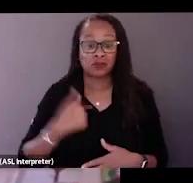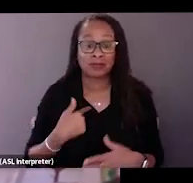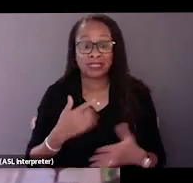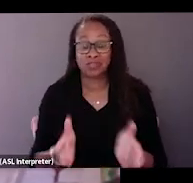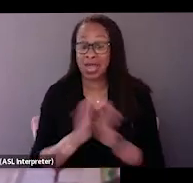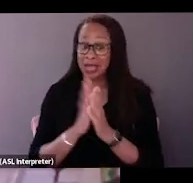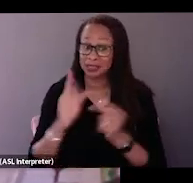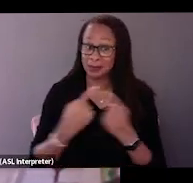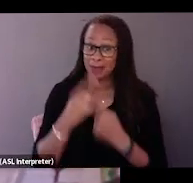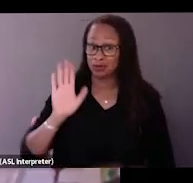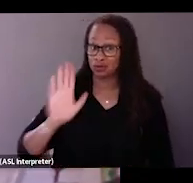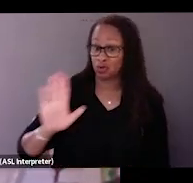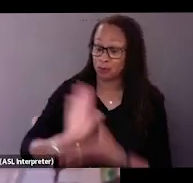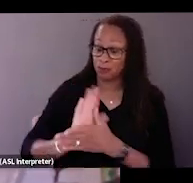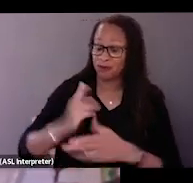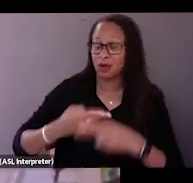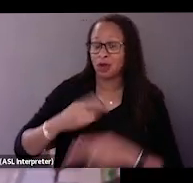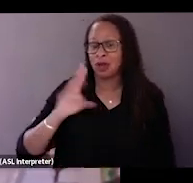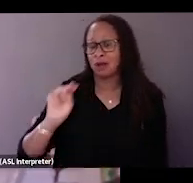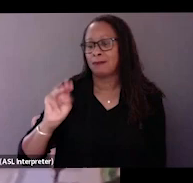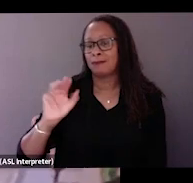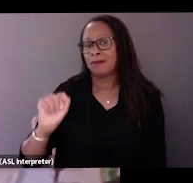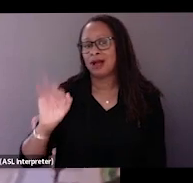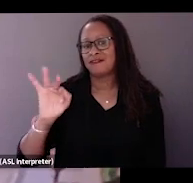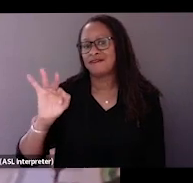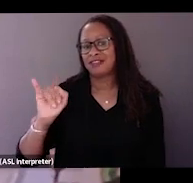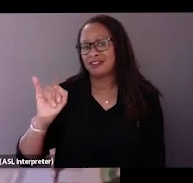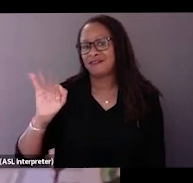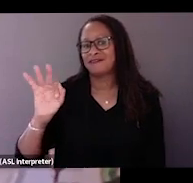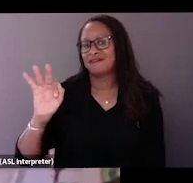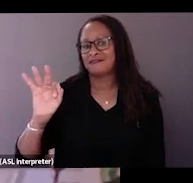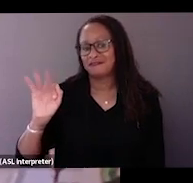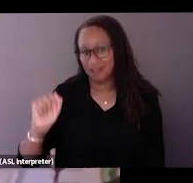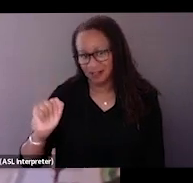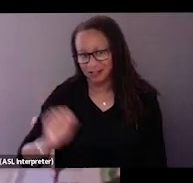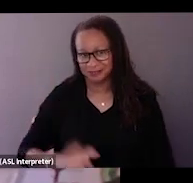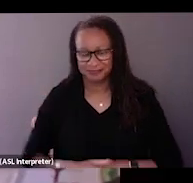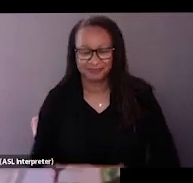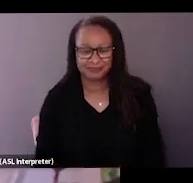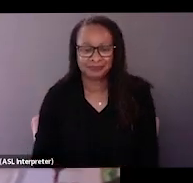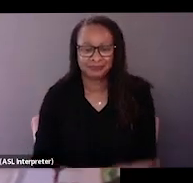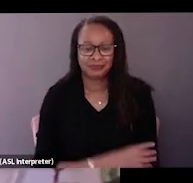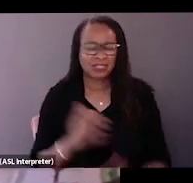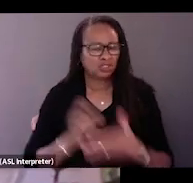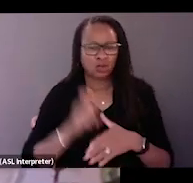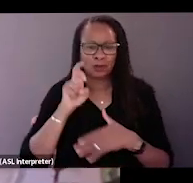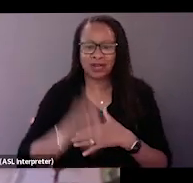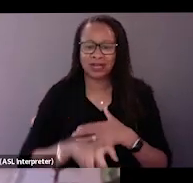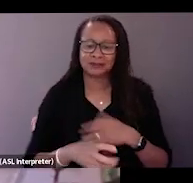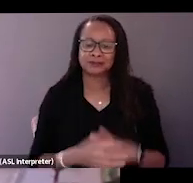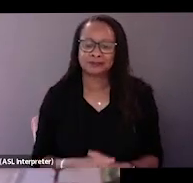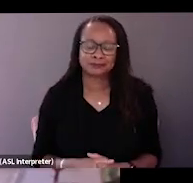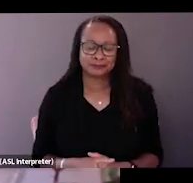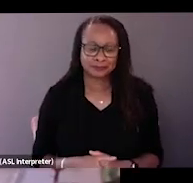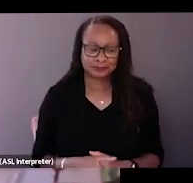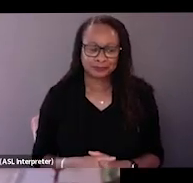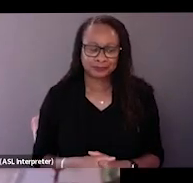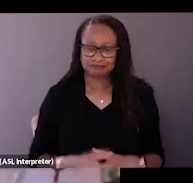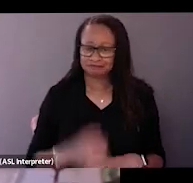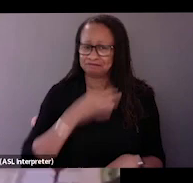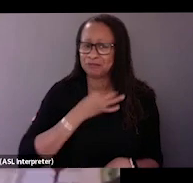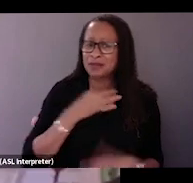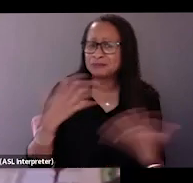ask you questions about Mafifa. And I think let's just jump right in. I'm really